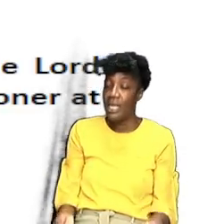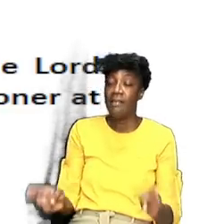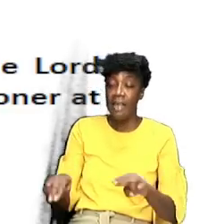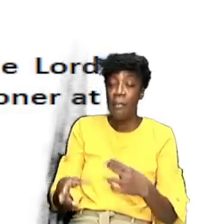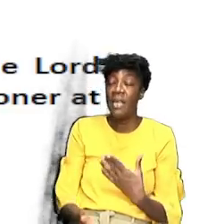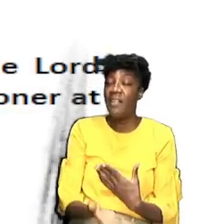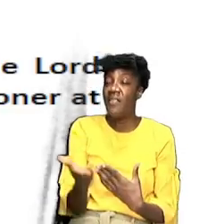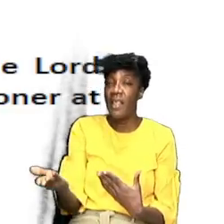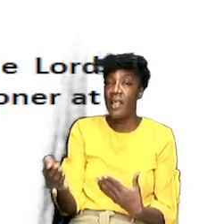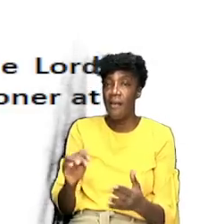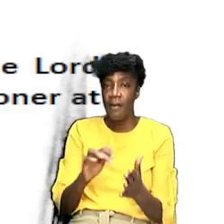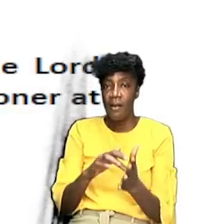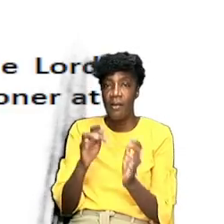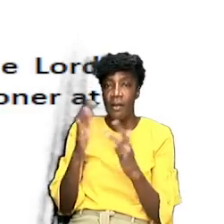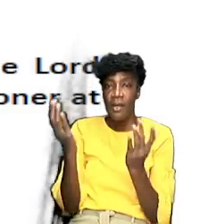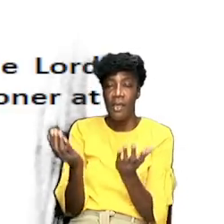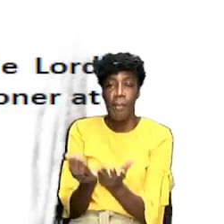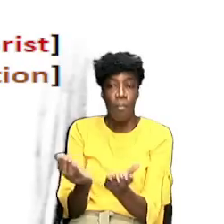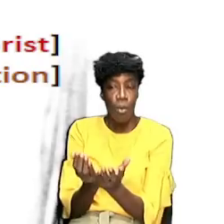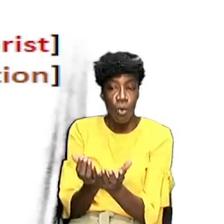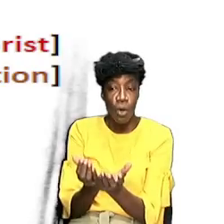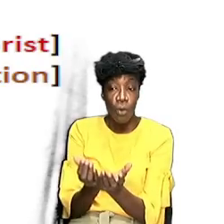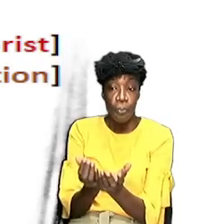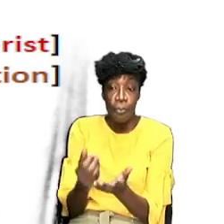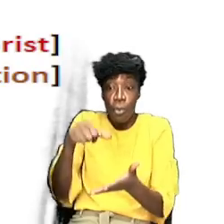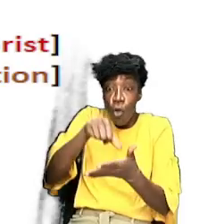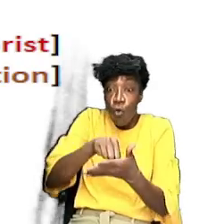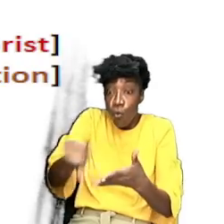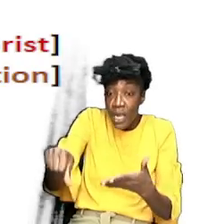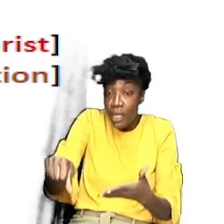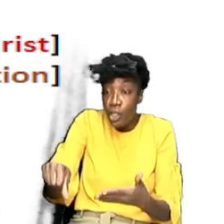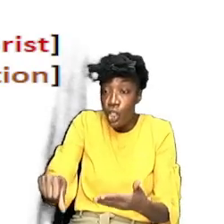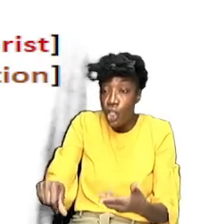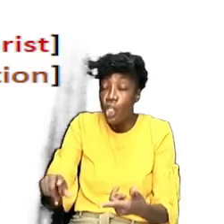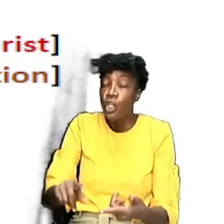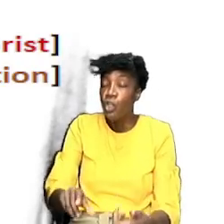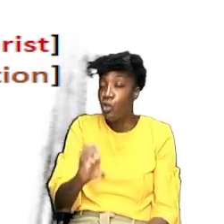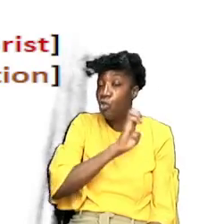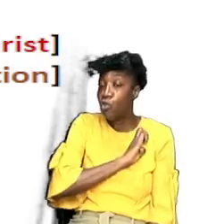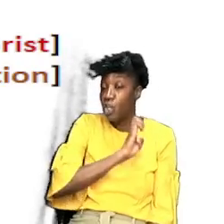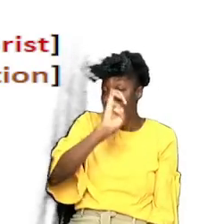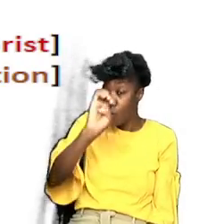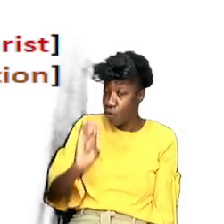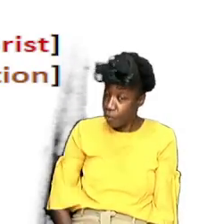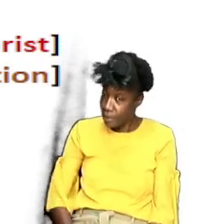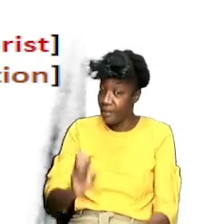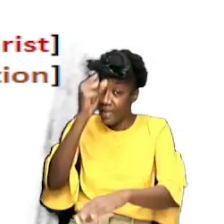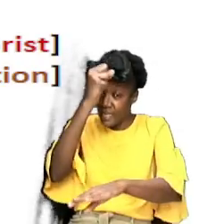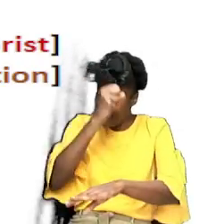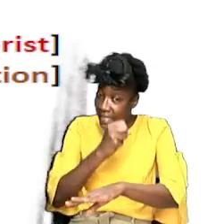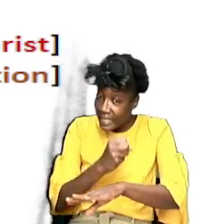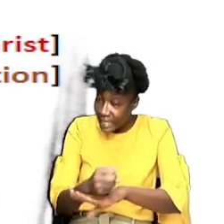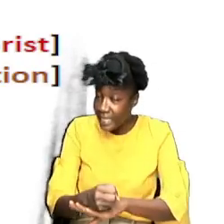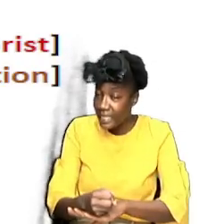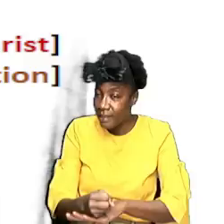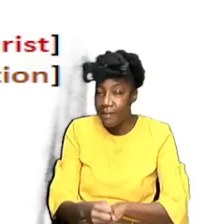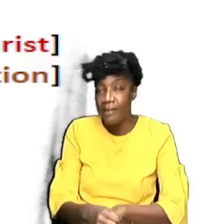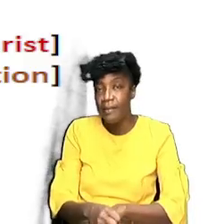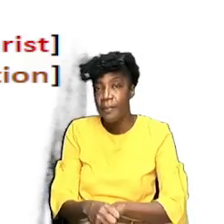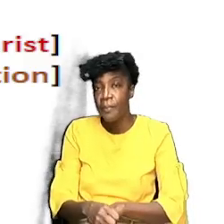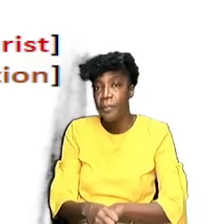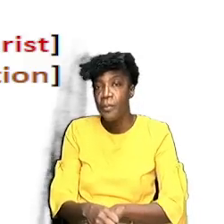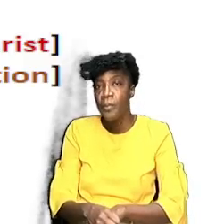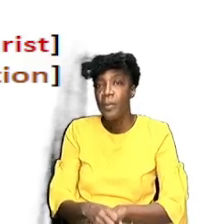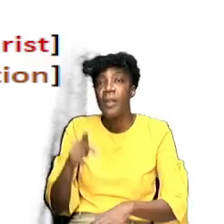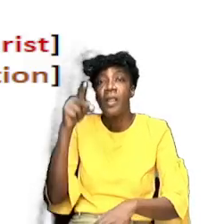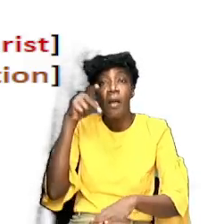Ephesus was written, as we said earlier, to the saints, praise God, or into Ephesus. It was written to the saints during Paul's